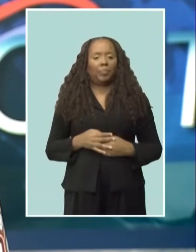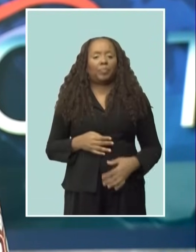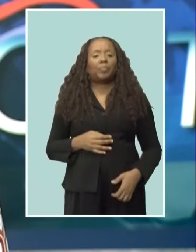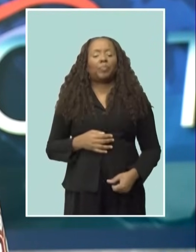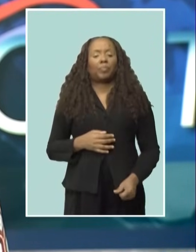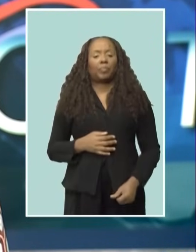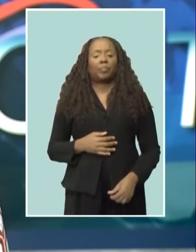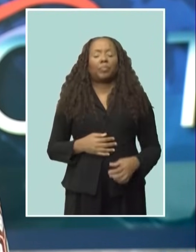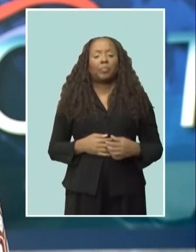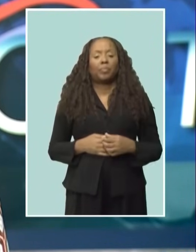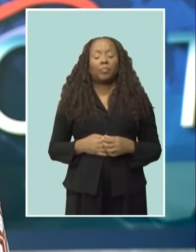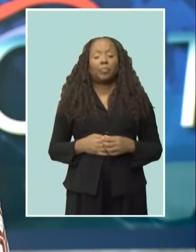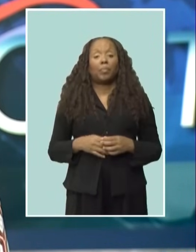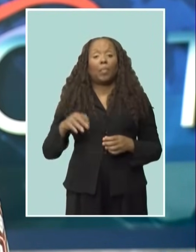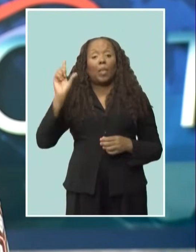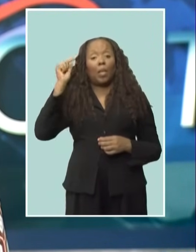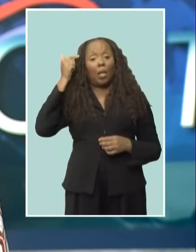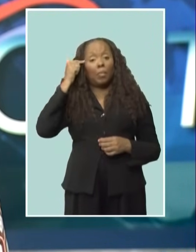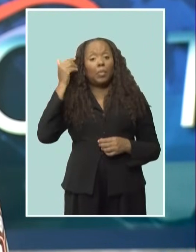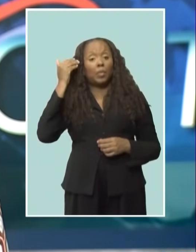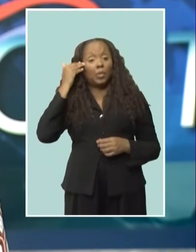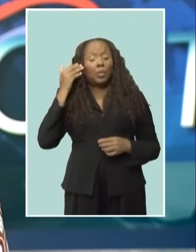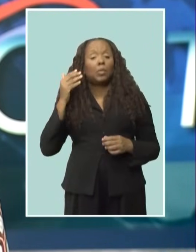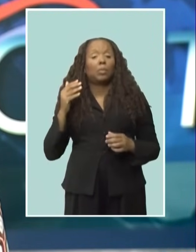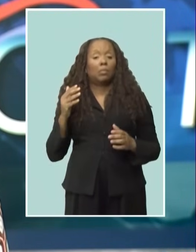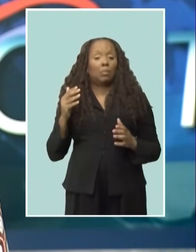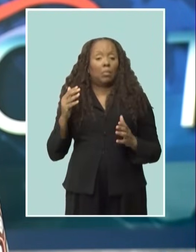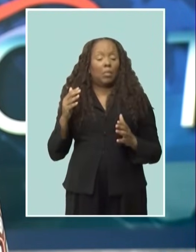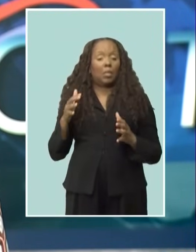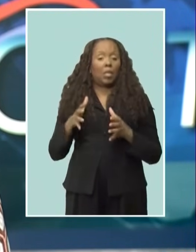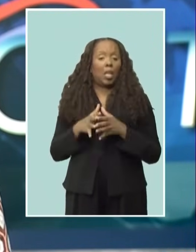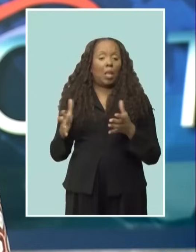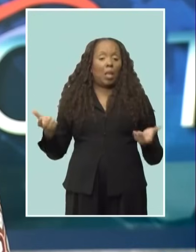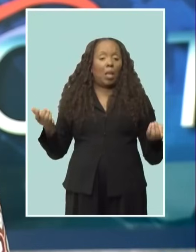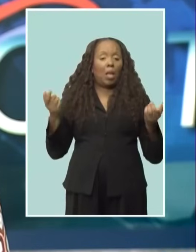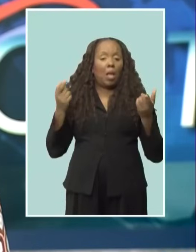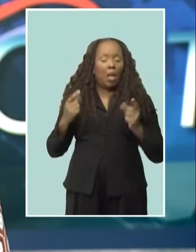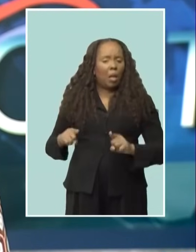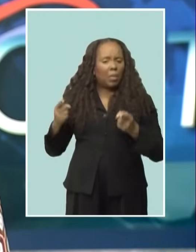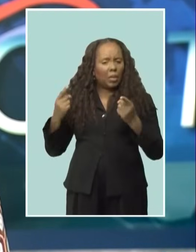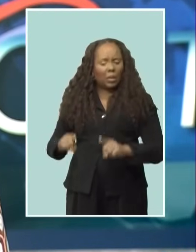is conscious that in the current rapidly evolving external environment,